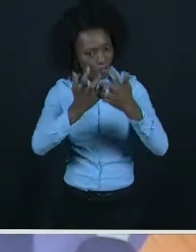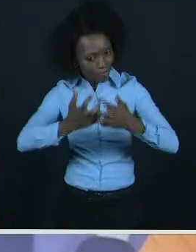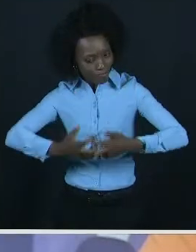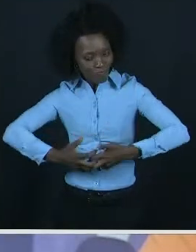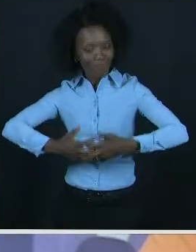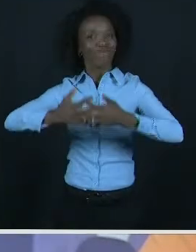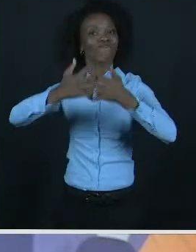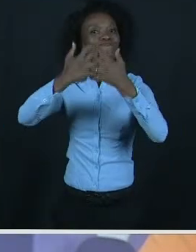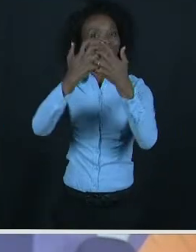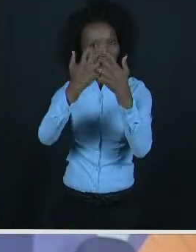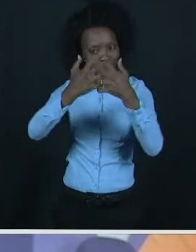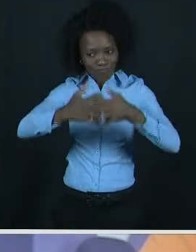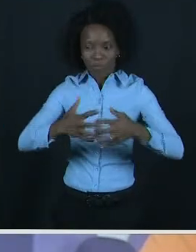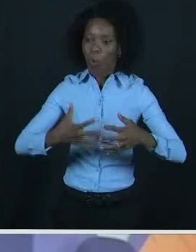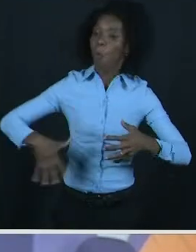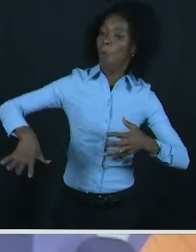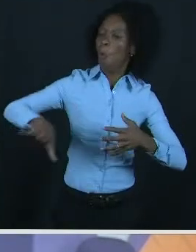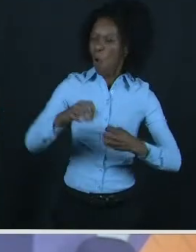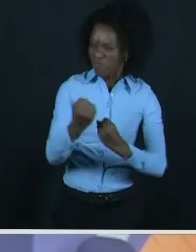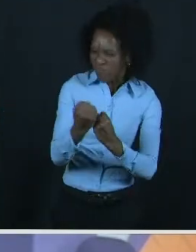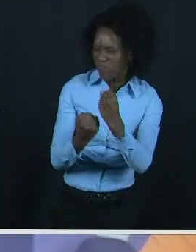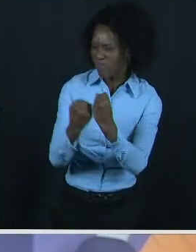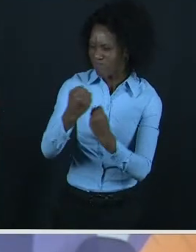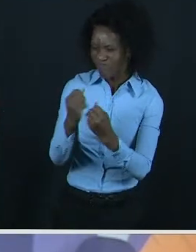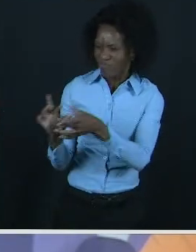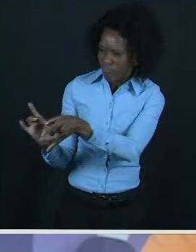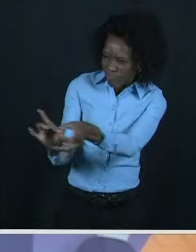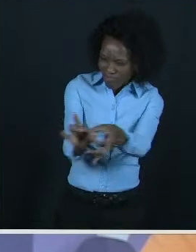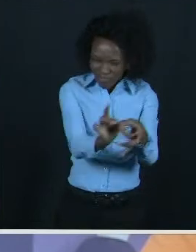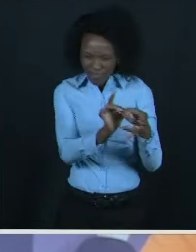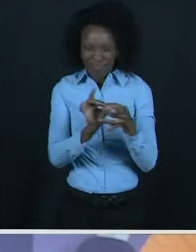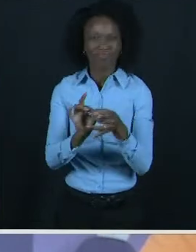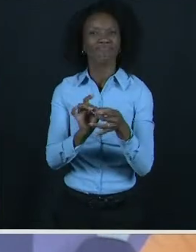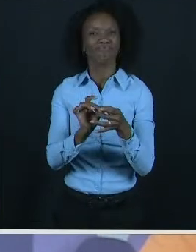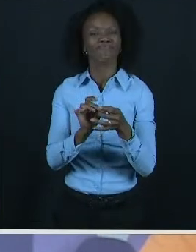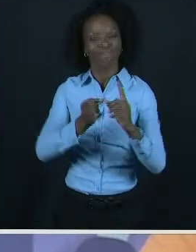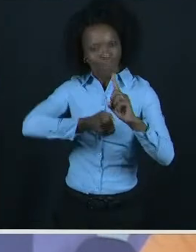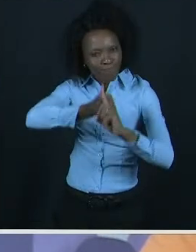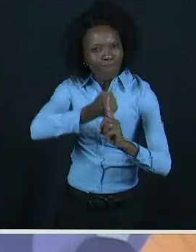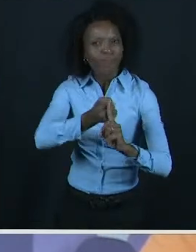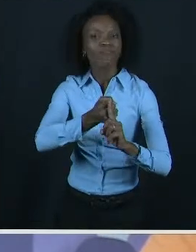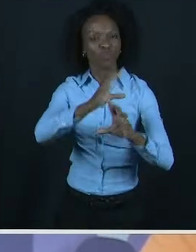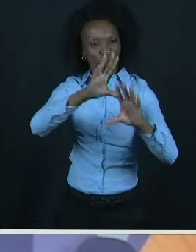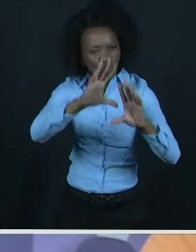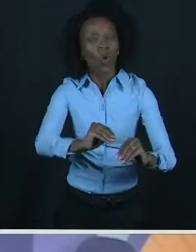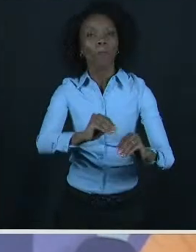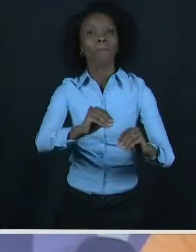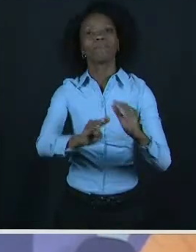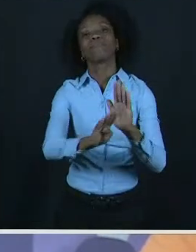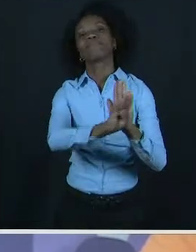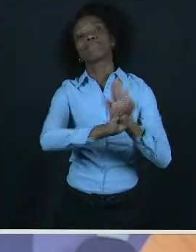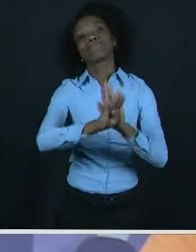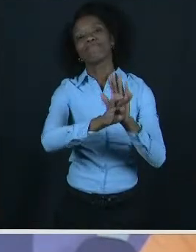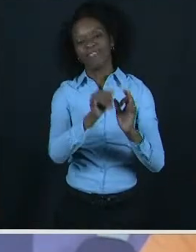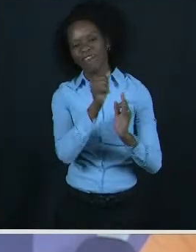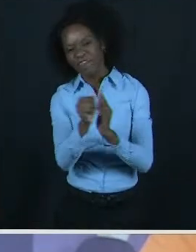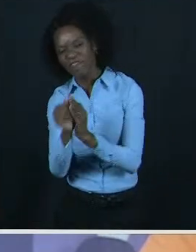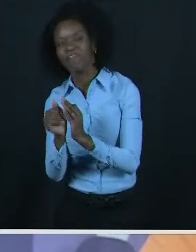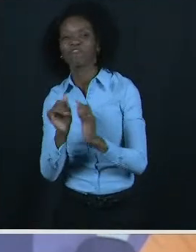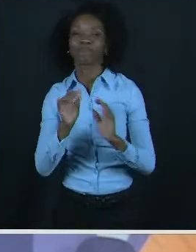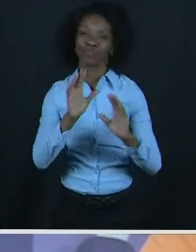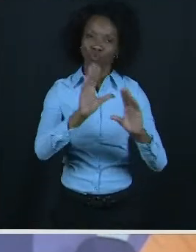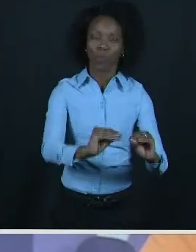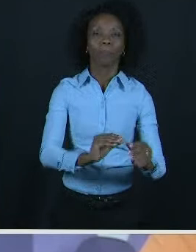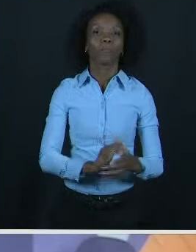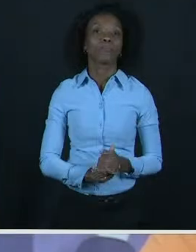collaborative fight against gender-based violence and femicide. In the joint sitting in Parliament in 2019, I called